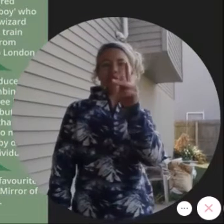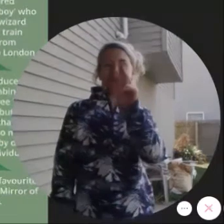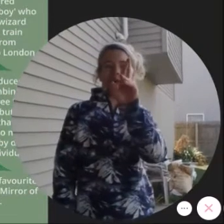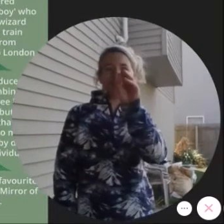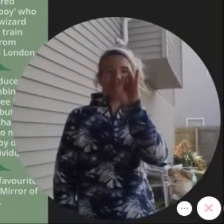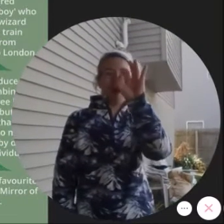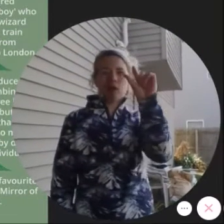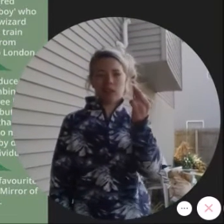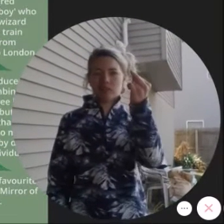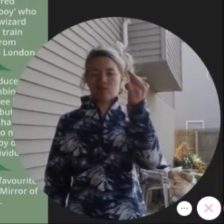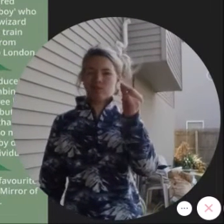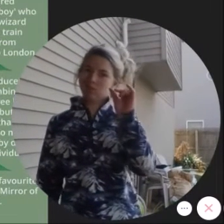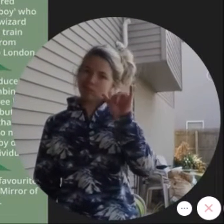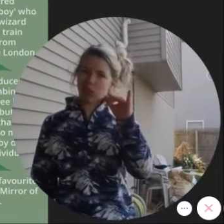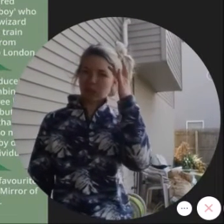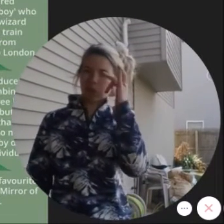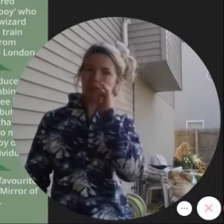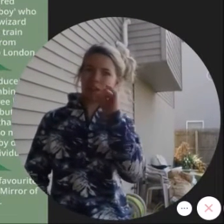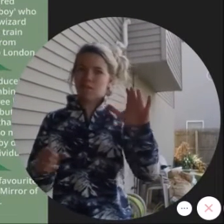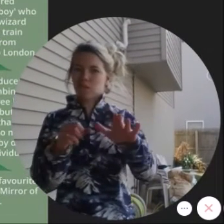her initials.